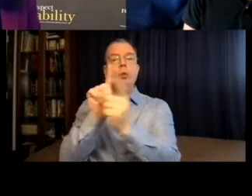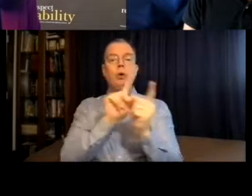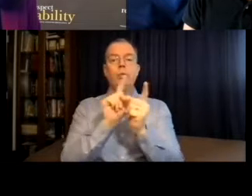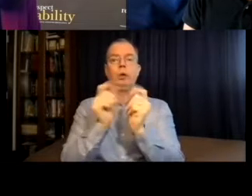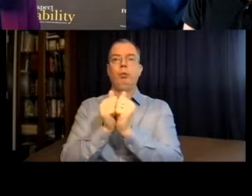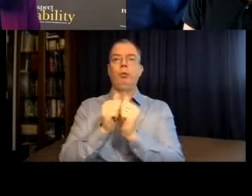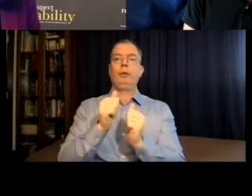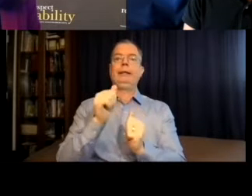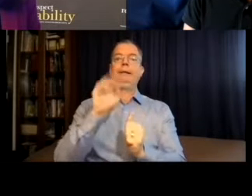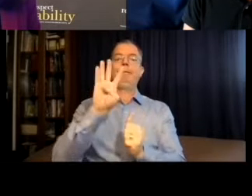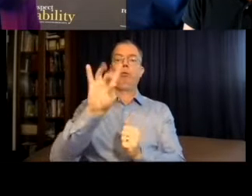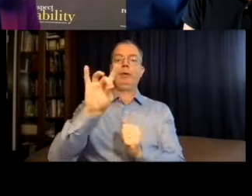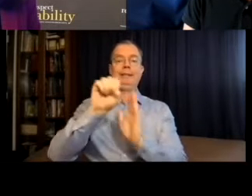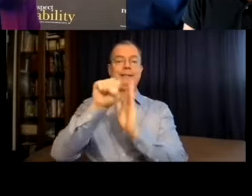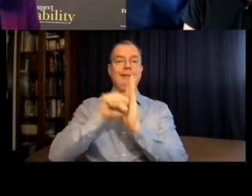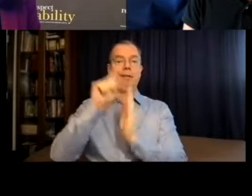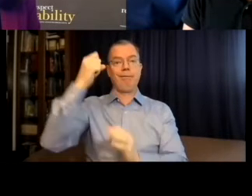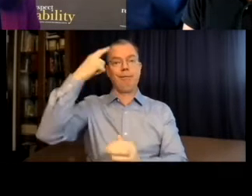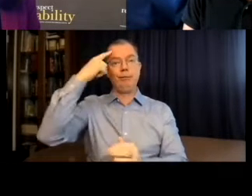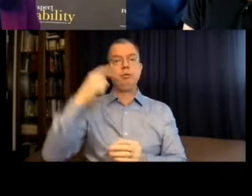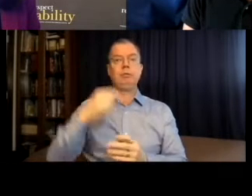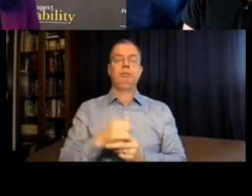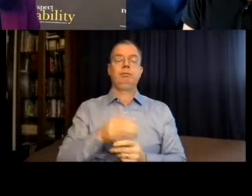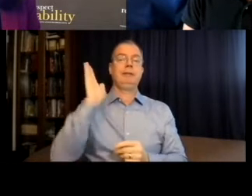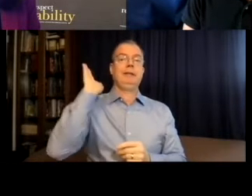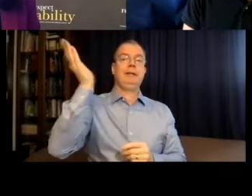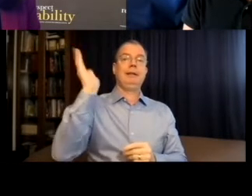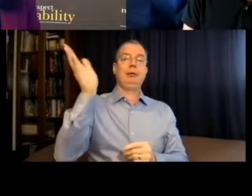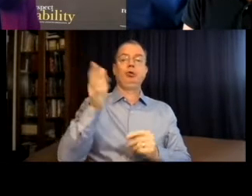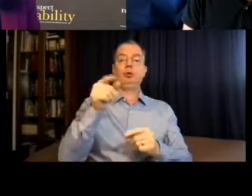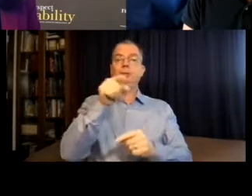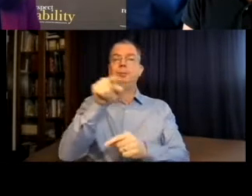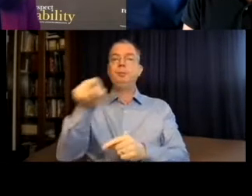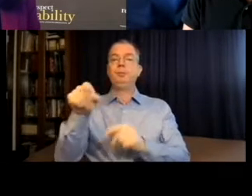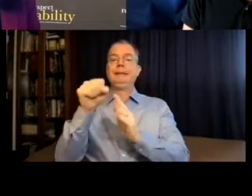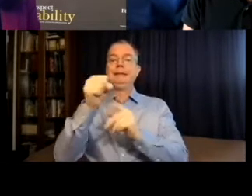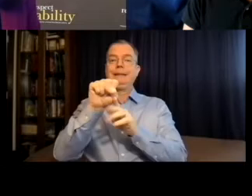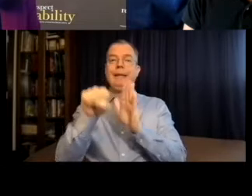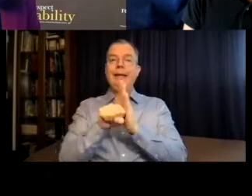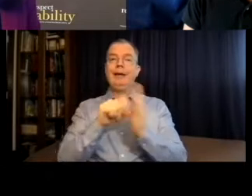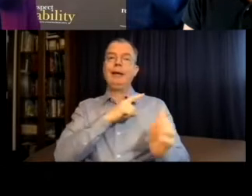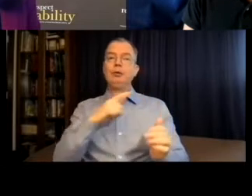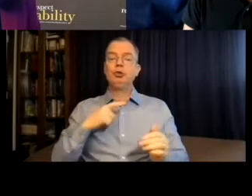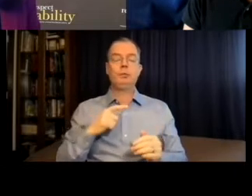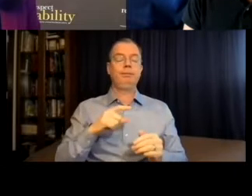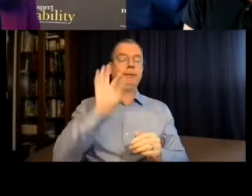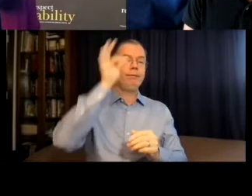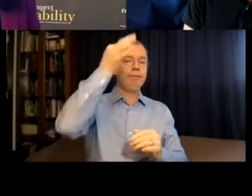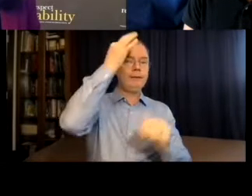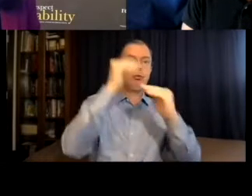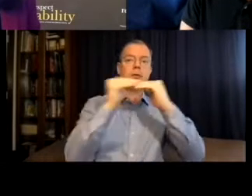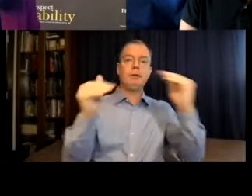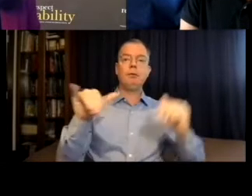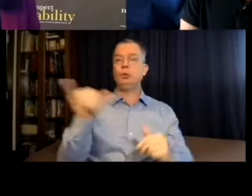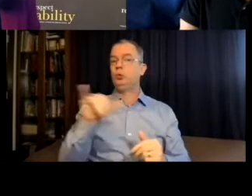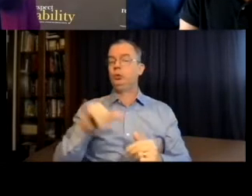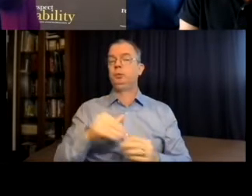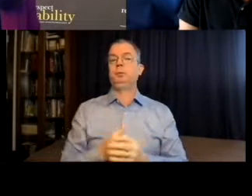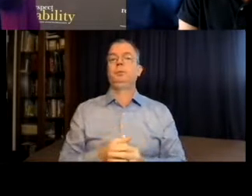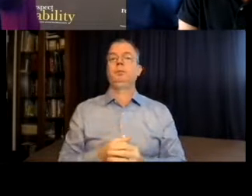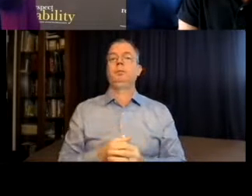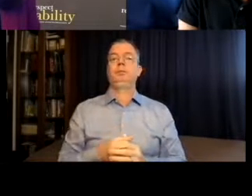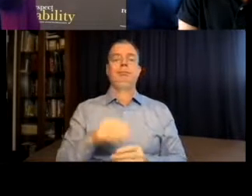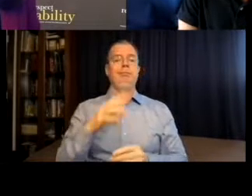We've met one-on-one with 48 governors and provided testimony in every state at the federal level.